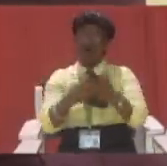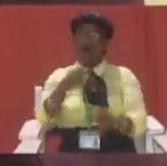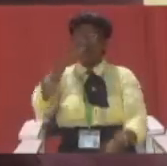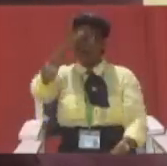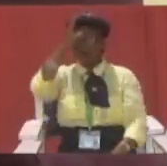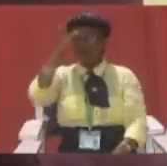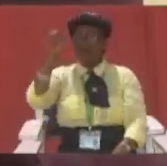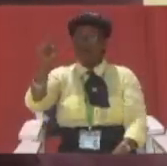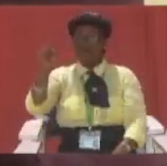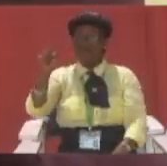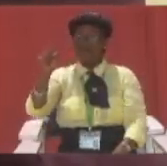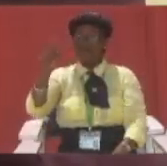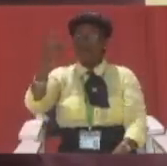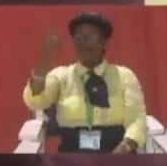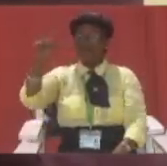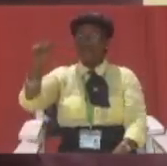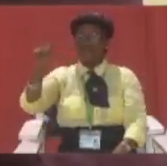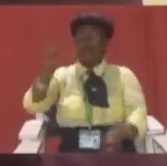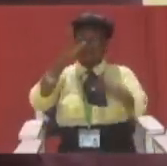the Father of all children,